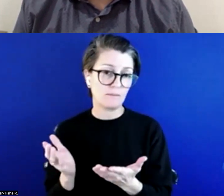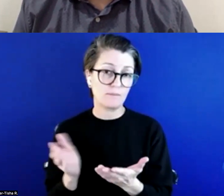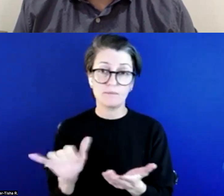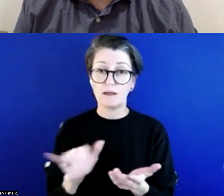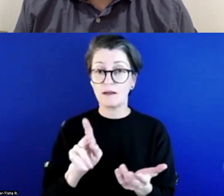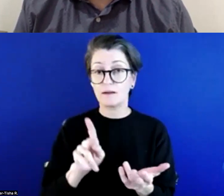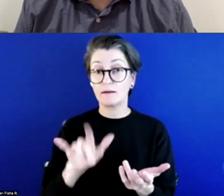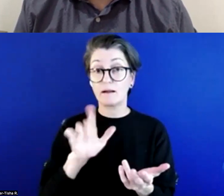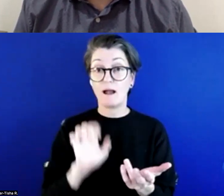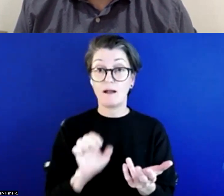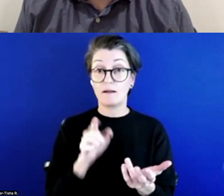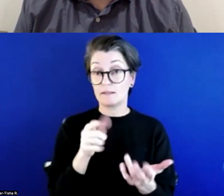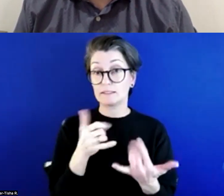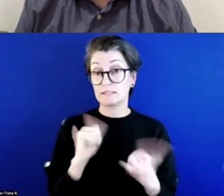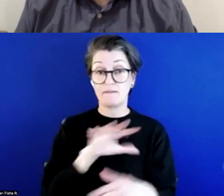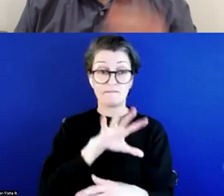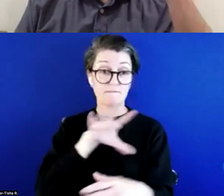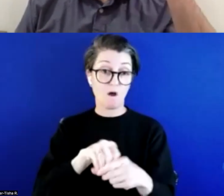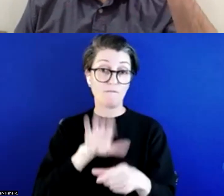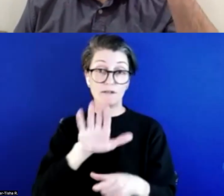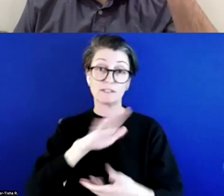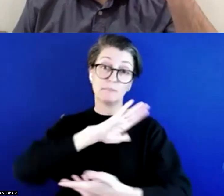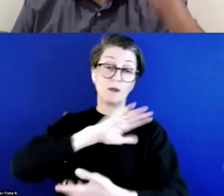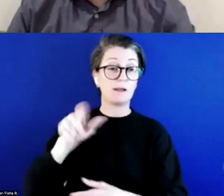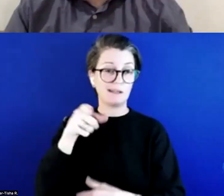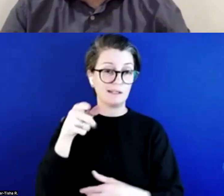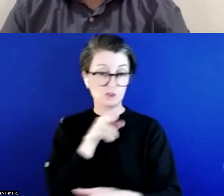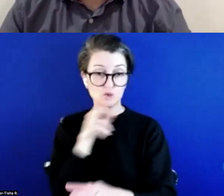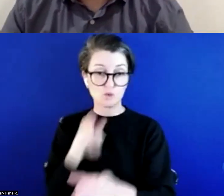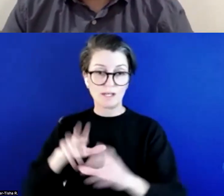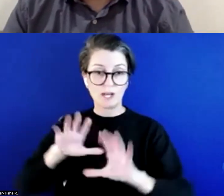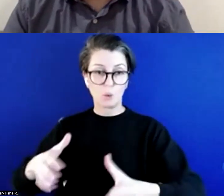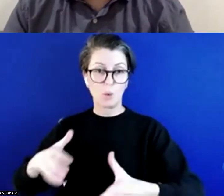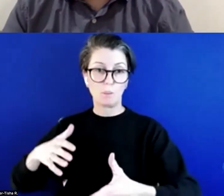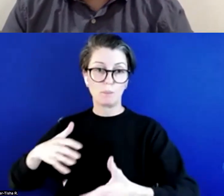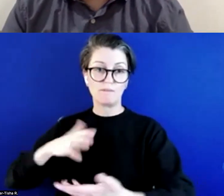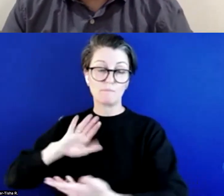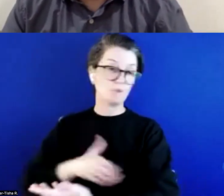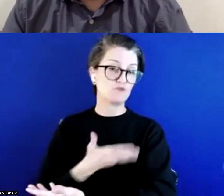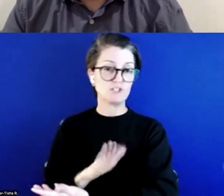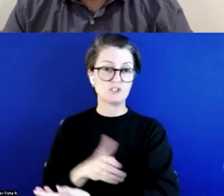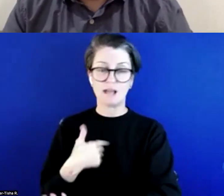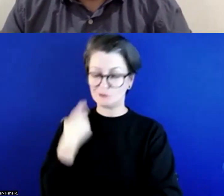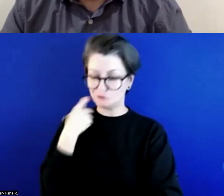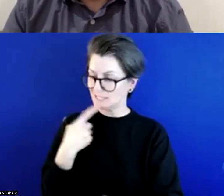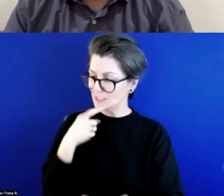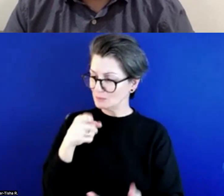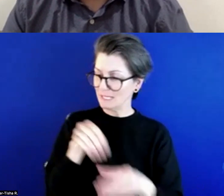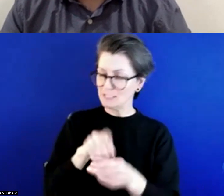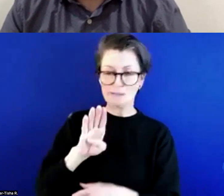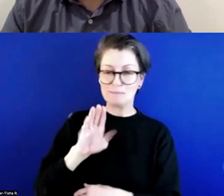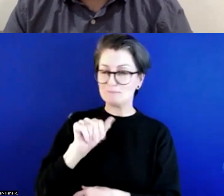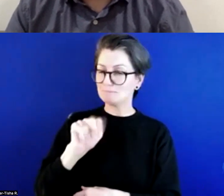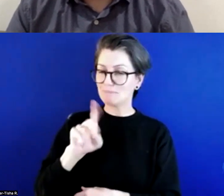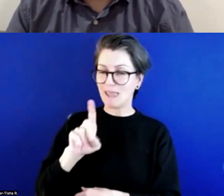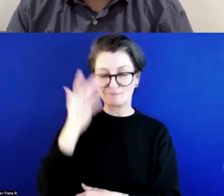has, a symphony, a band of sorts. I know that's not the right lingo whatsoever, Kyle, I apologize. But, you have